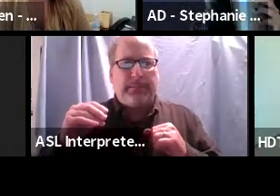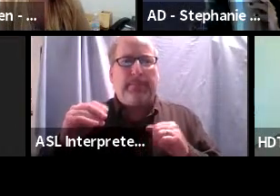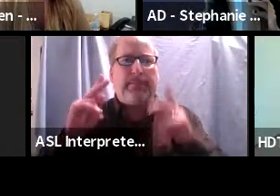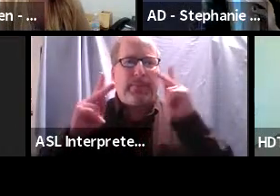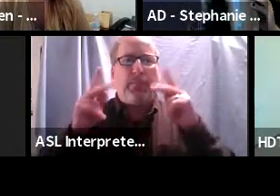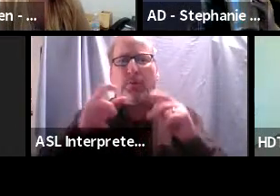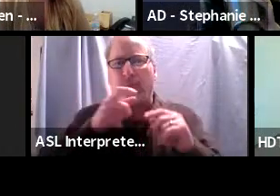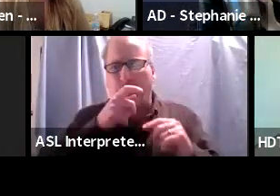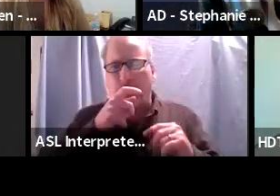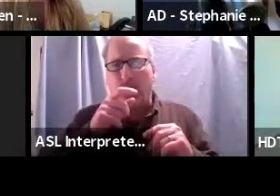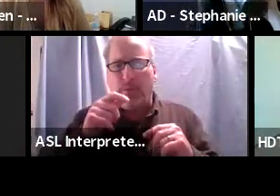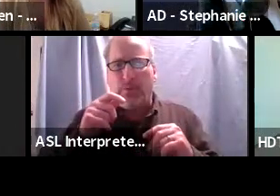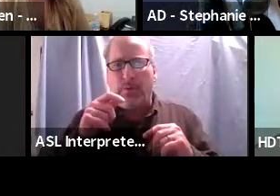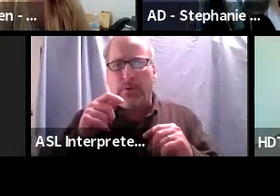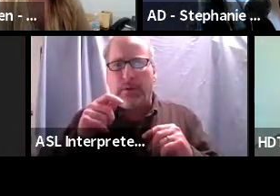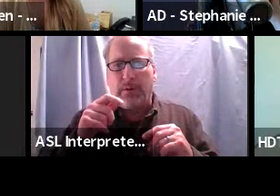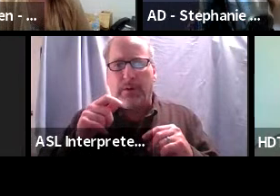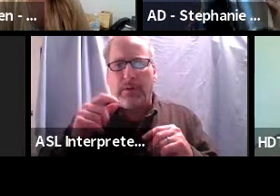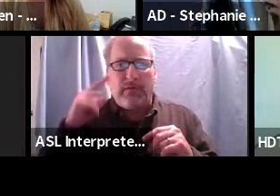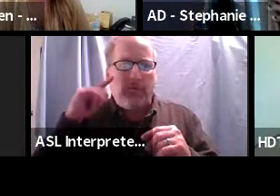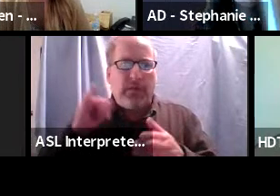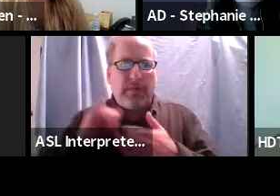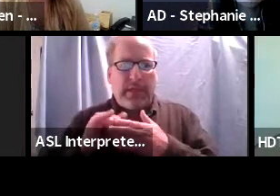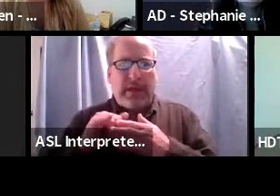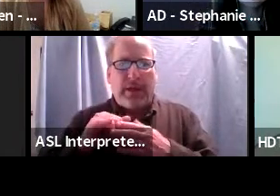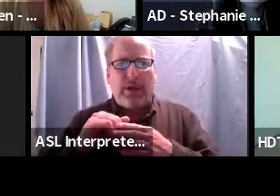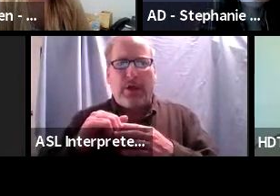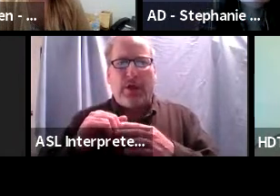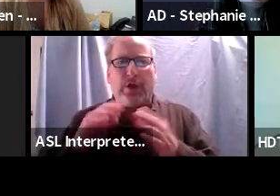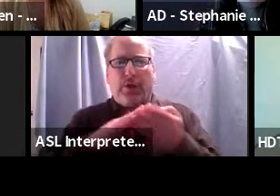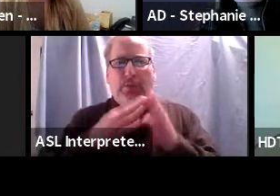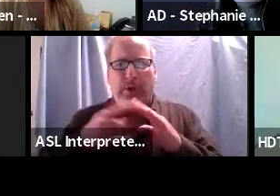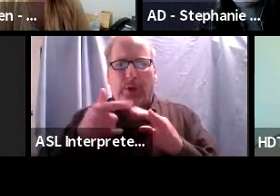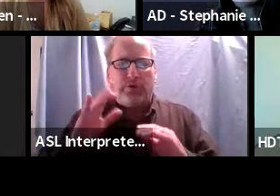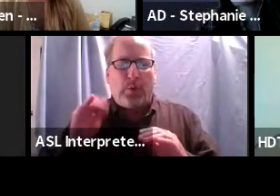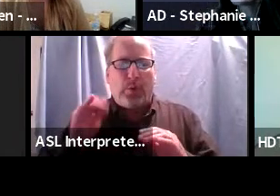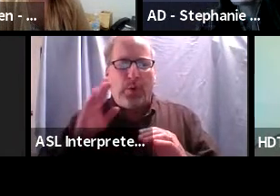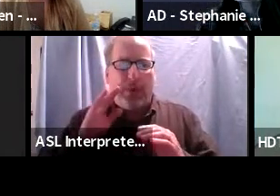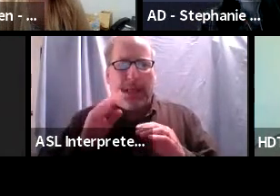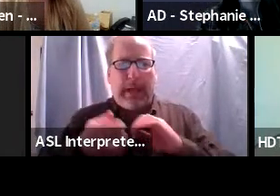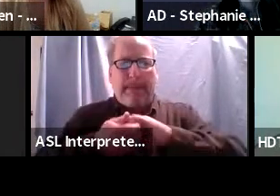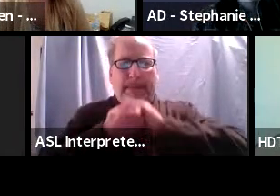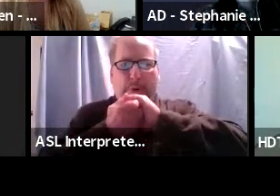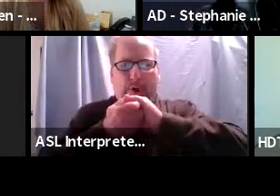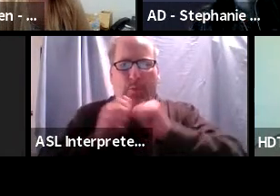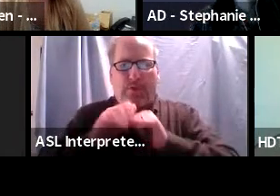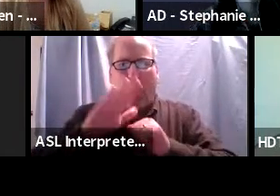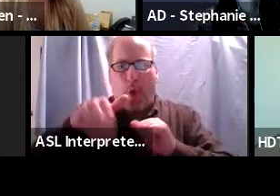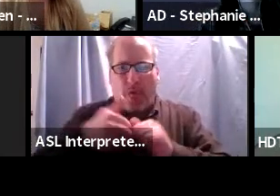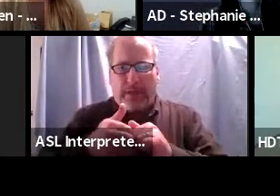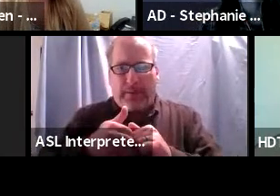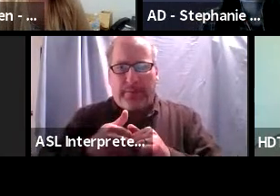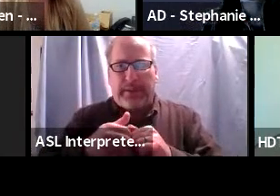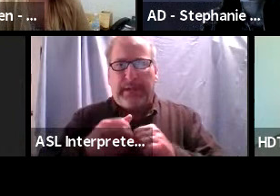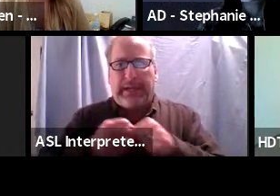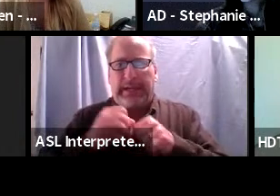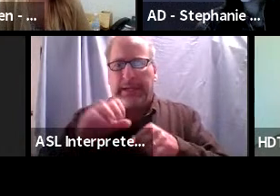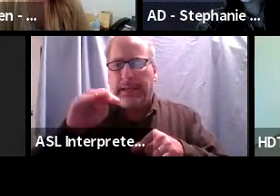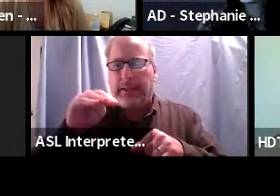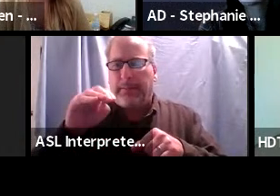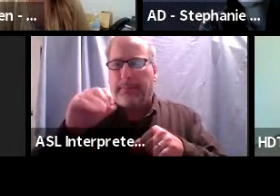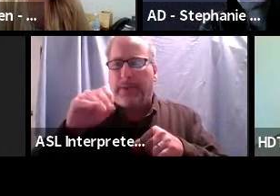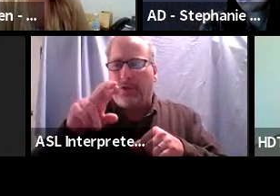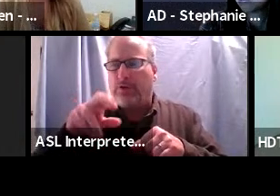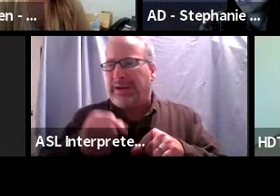people that are leasing that land for the community garden. So we're going to pair up with all three parties so we can get that monitor into Boggs